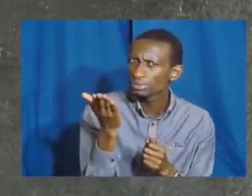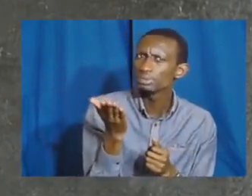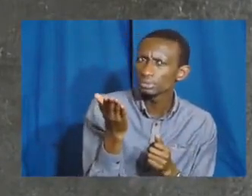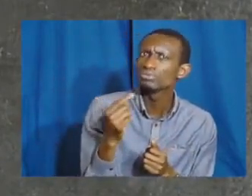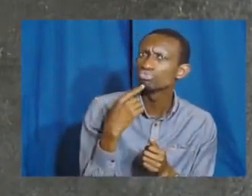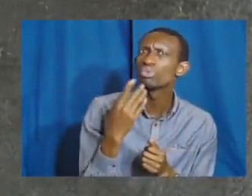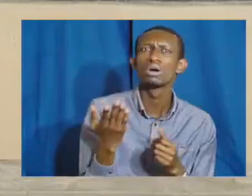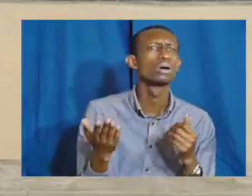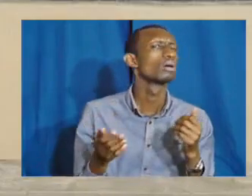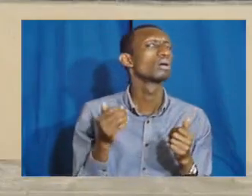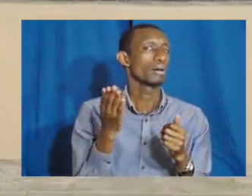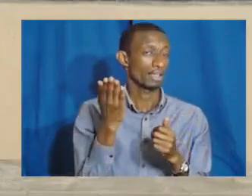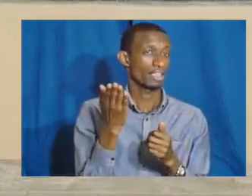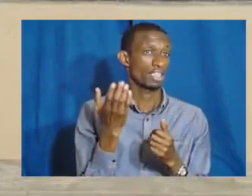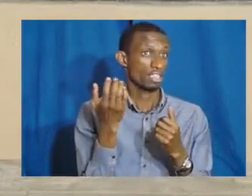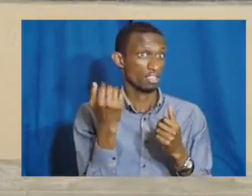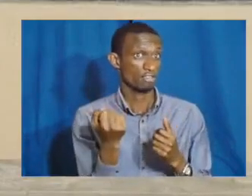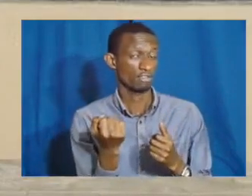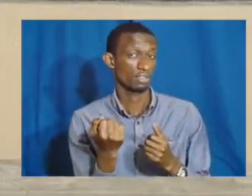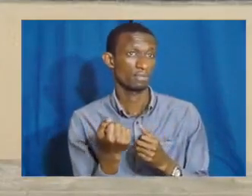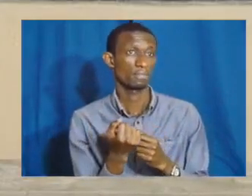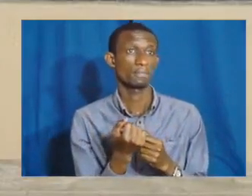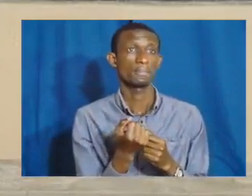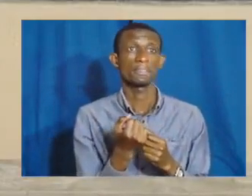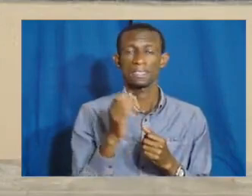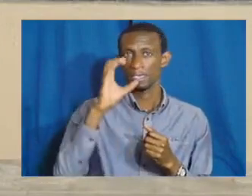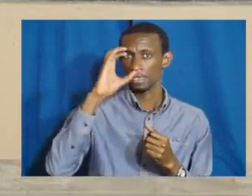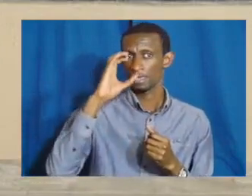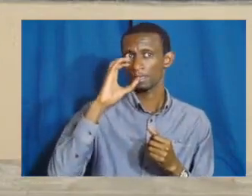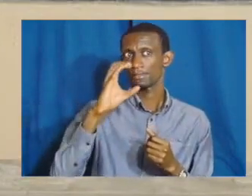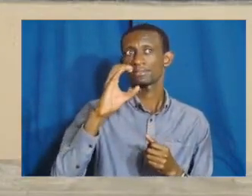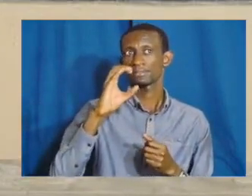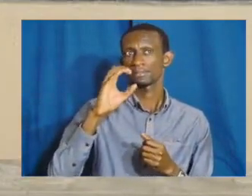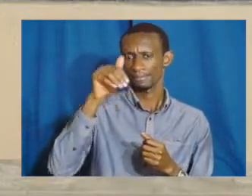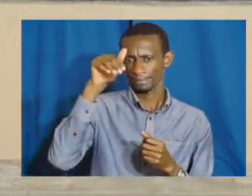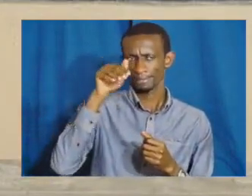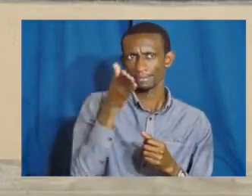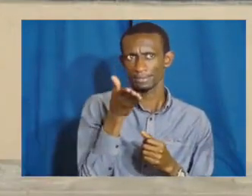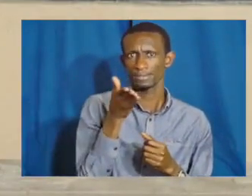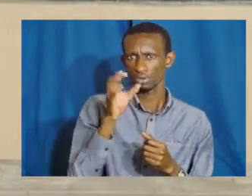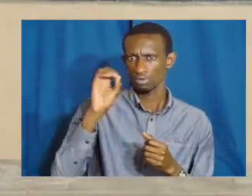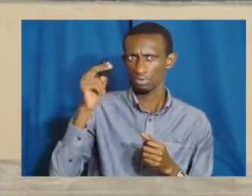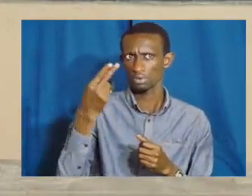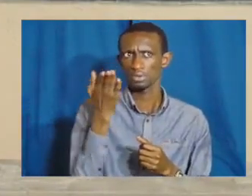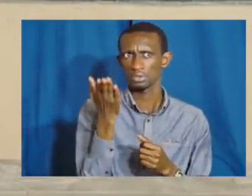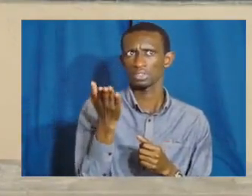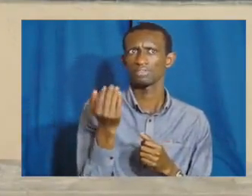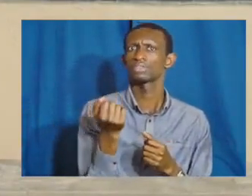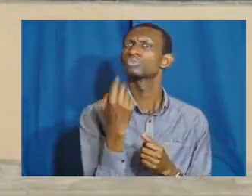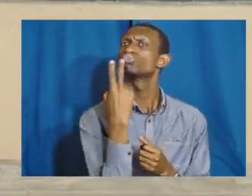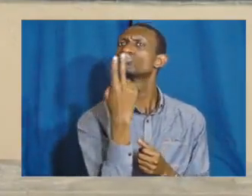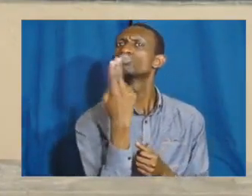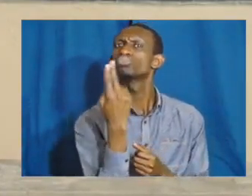that this one, it has the carbon, this carbon containing the OH has 2